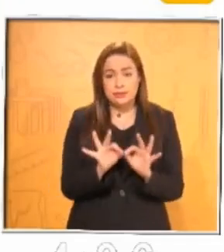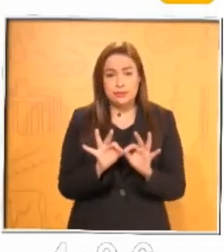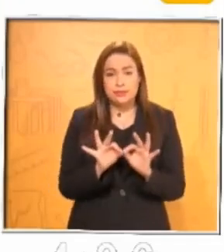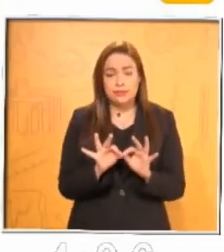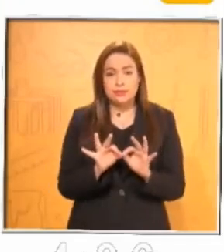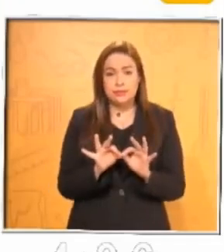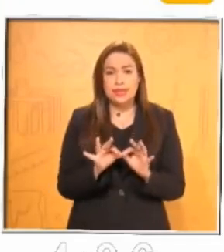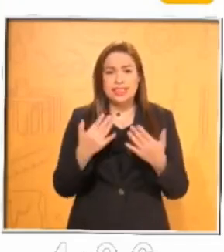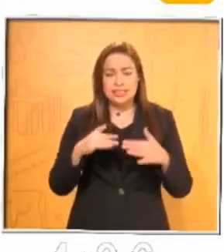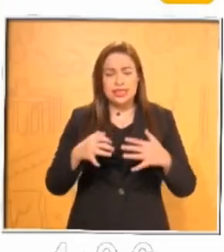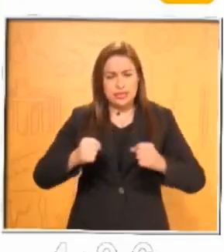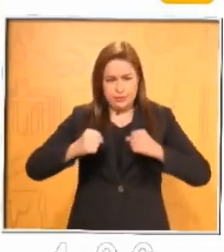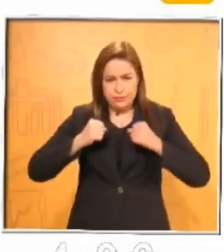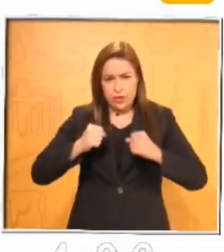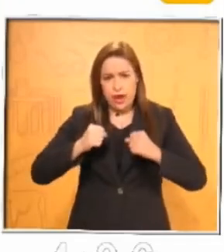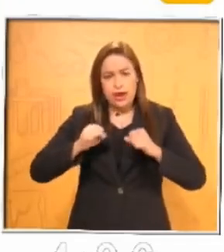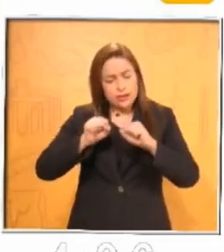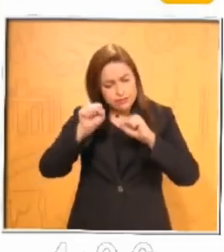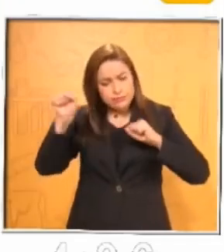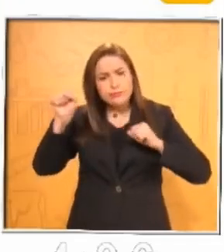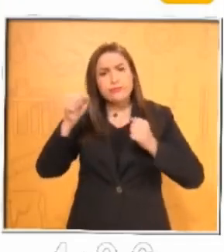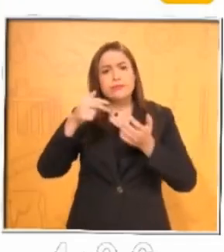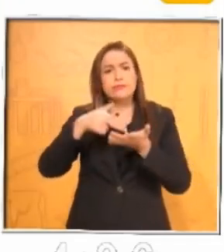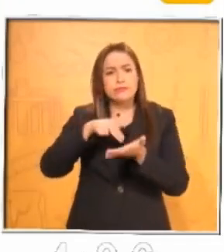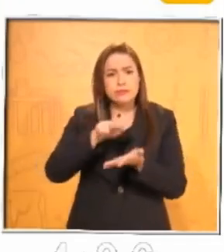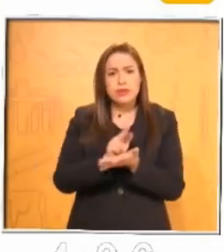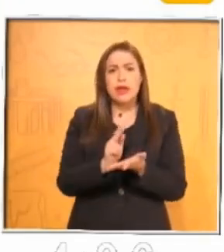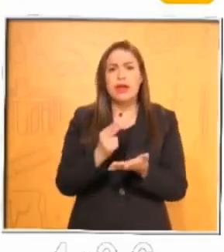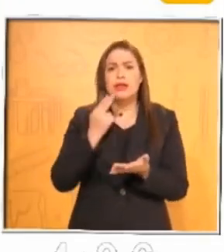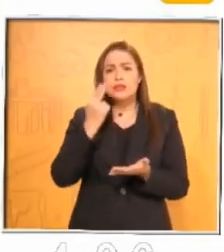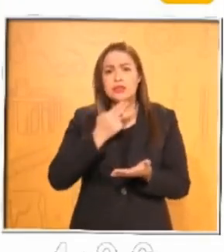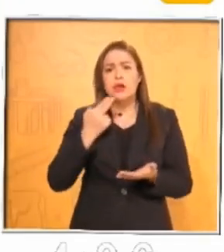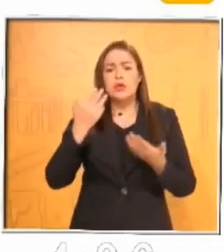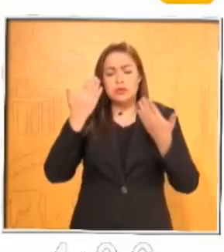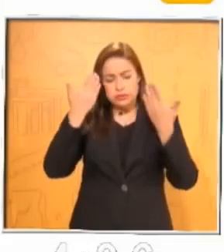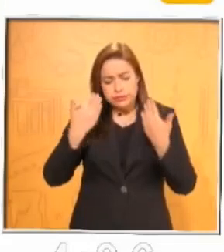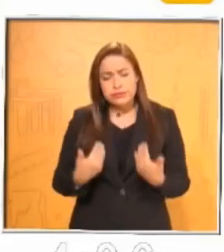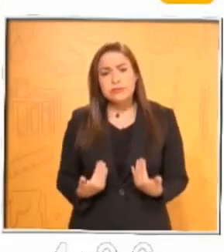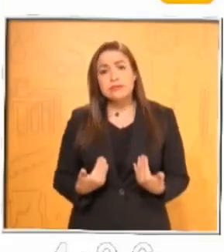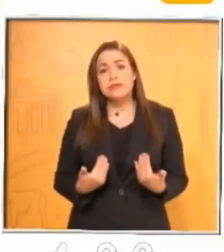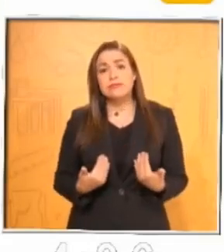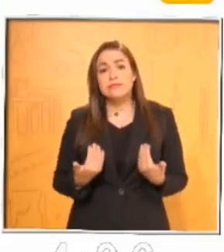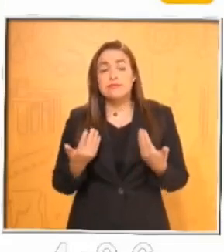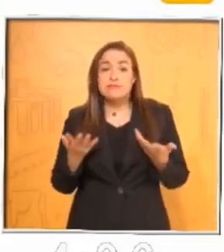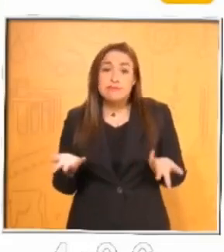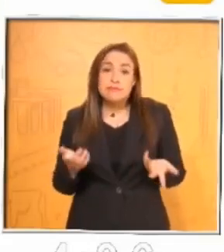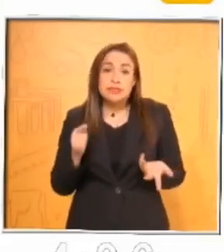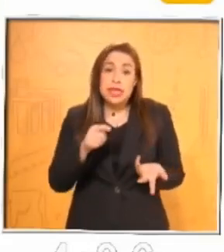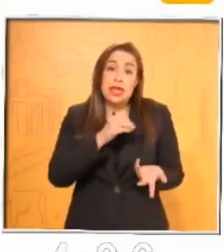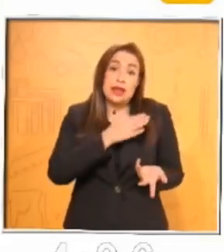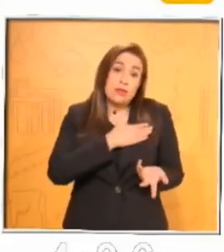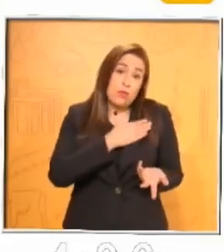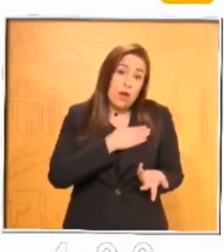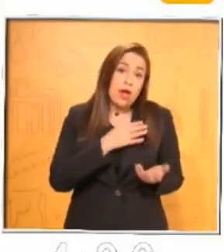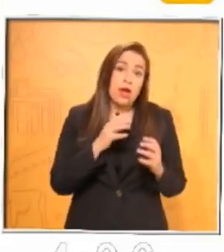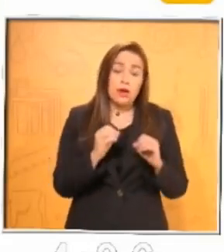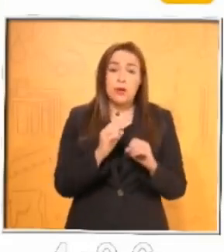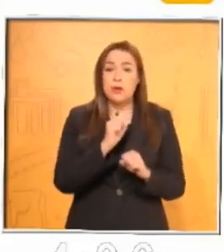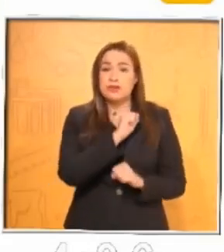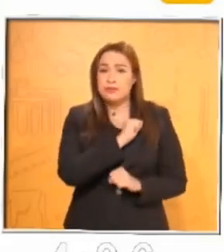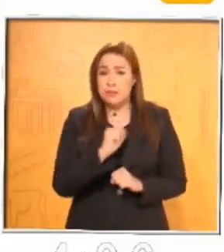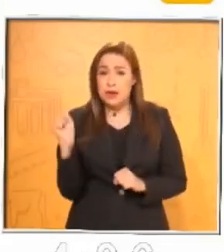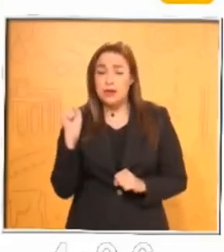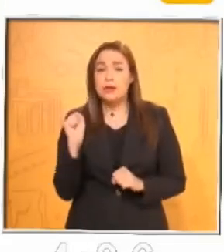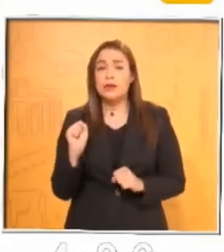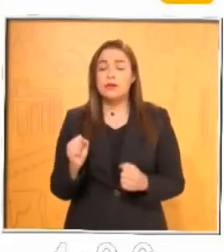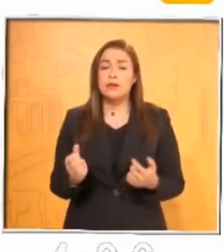powerful, try to draw it. If it is a villain, maybe